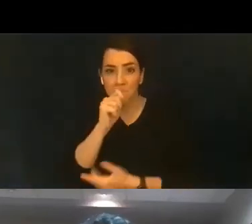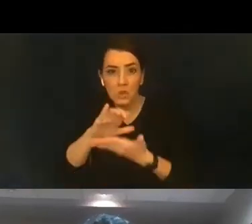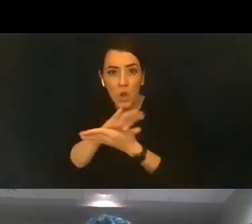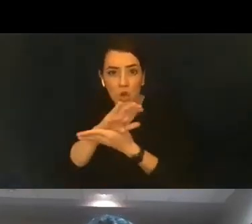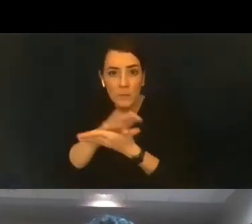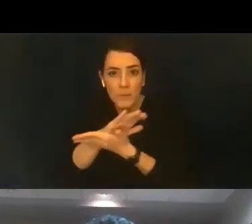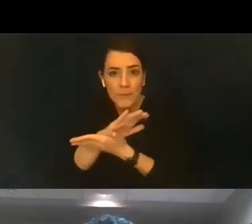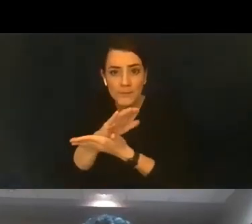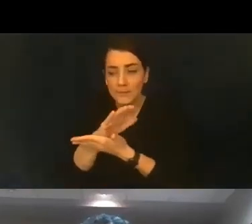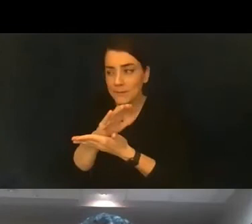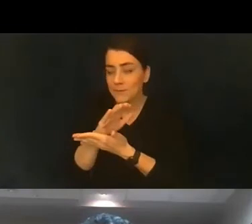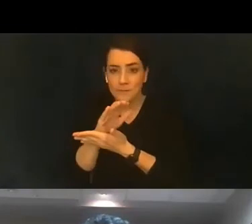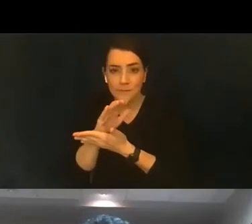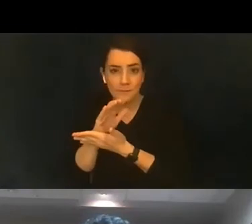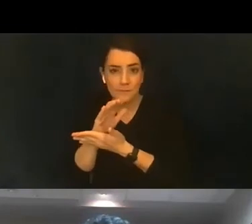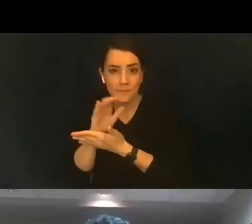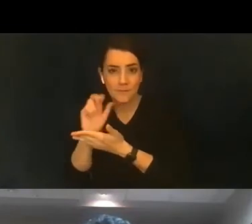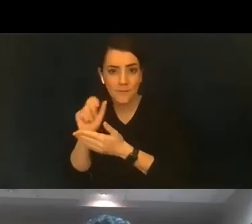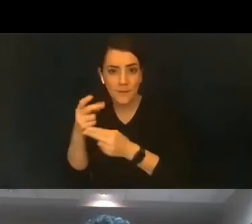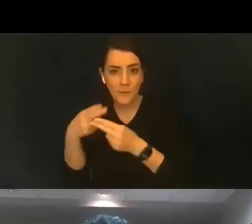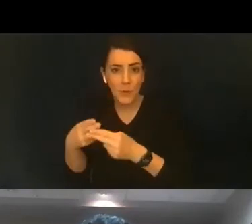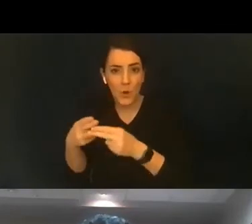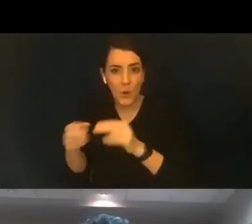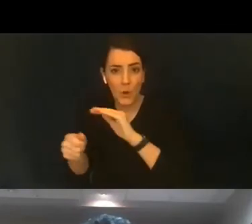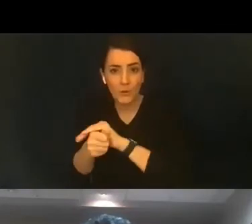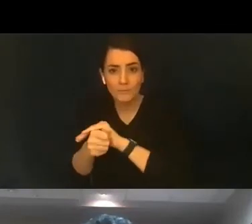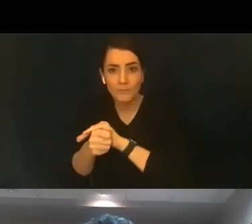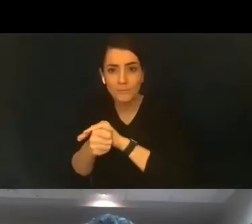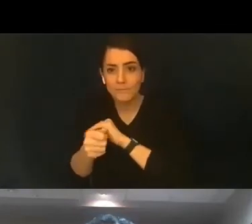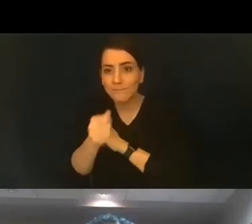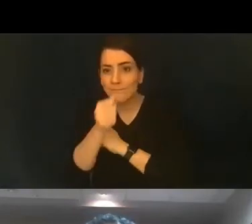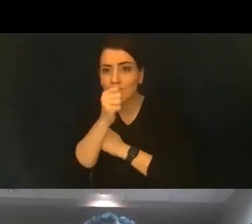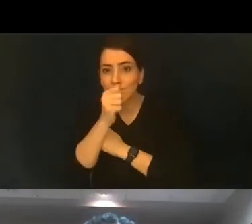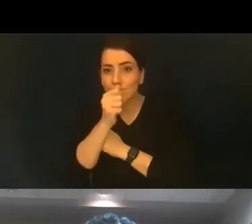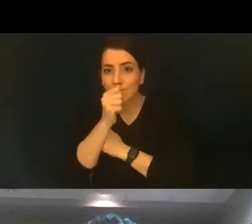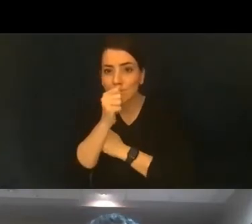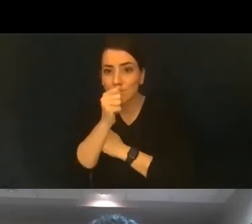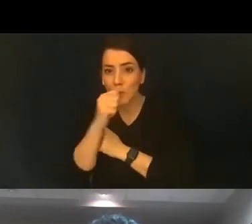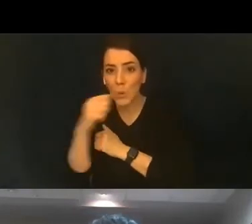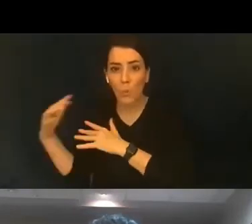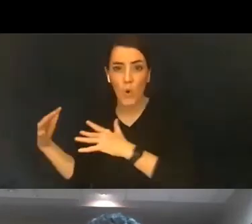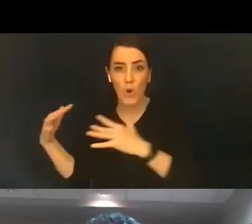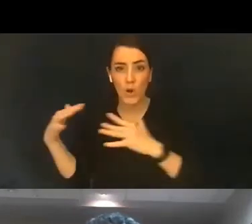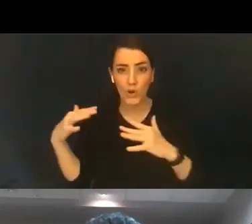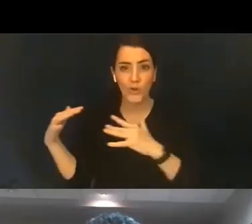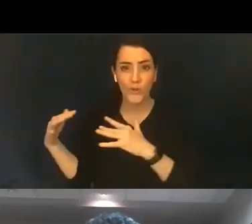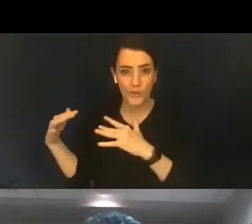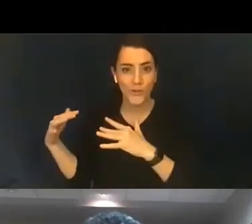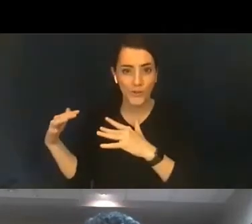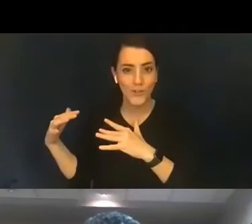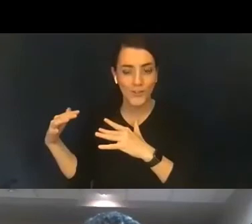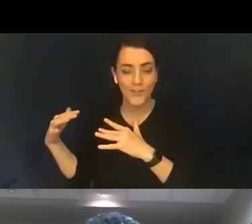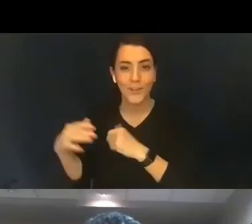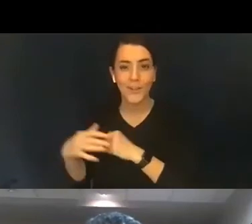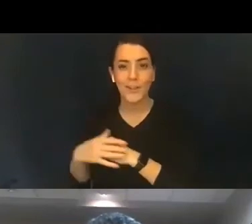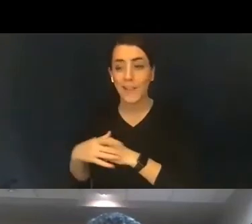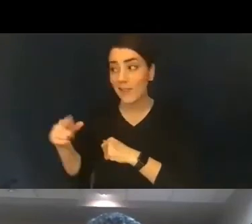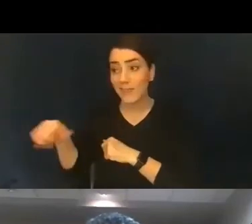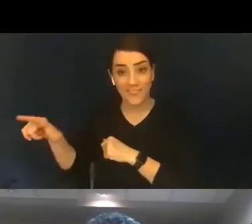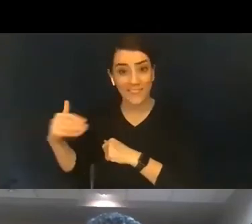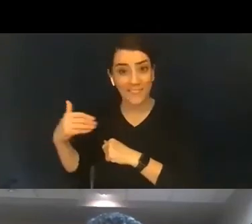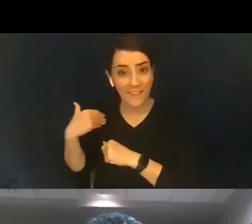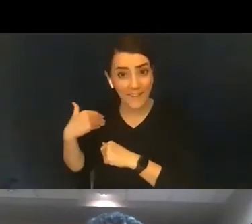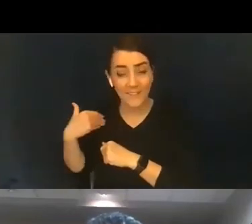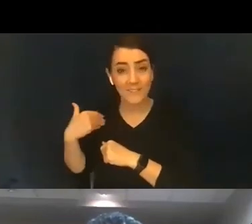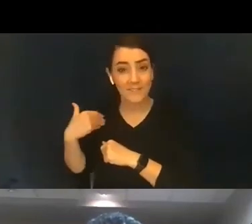because that's why it's called a secret war. It's a war full of secrets. So these Southeast Asians